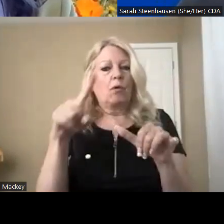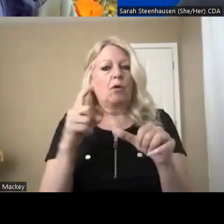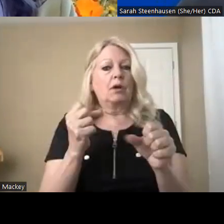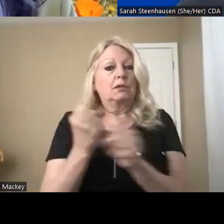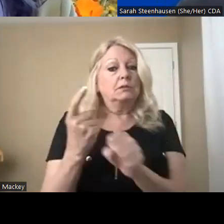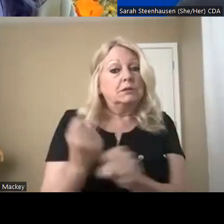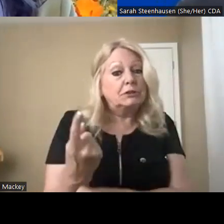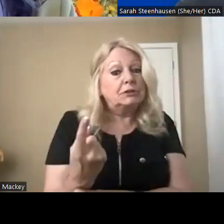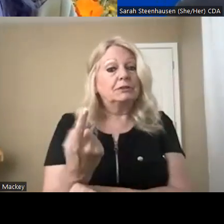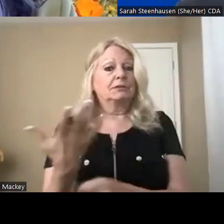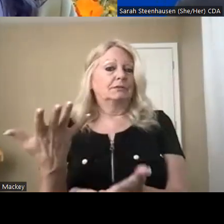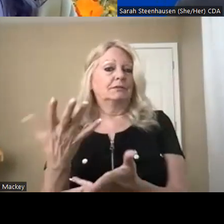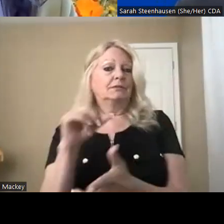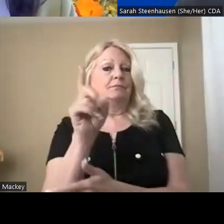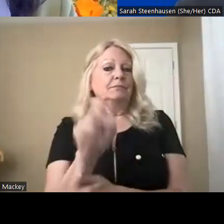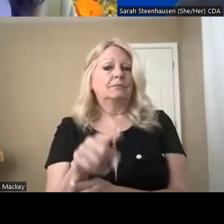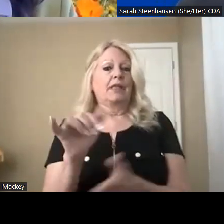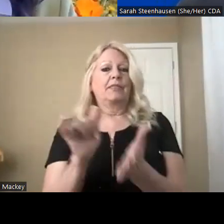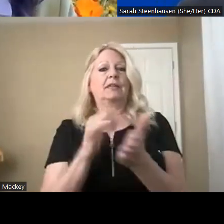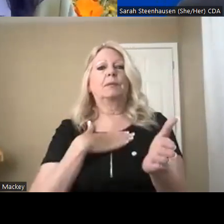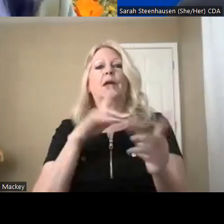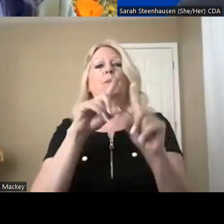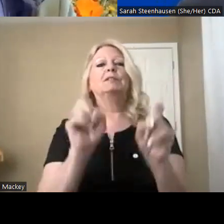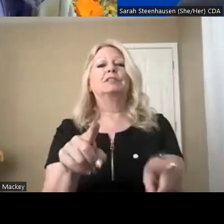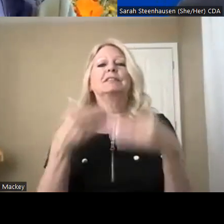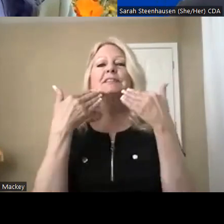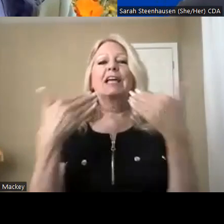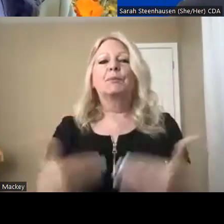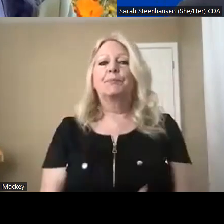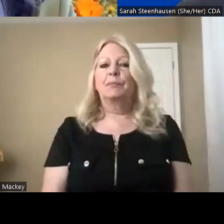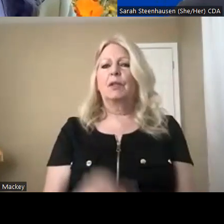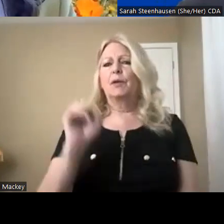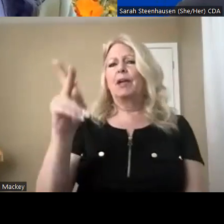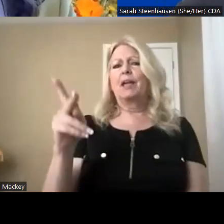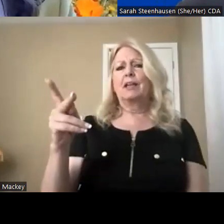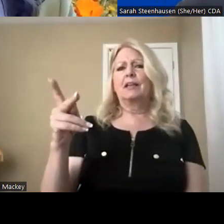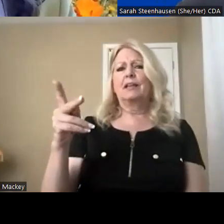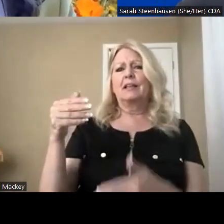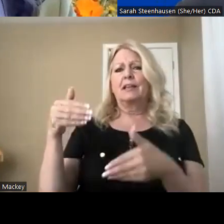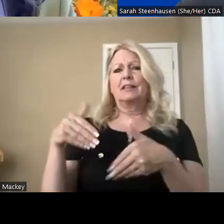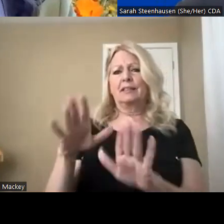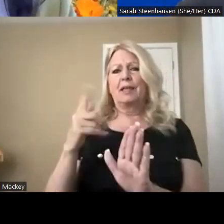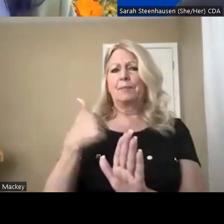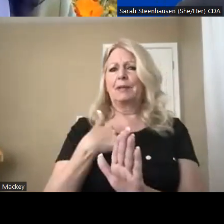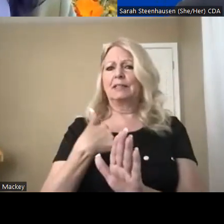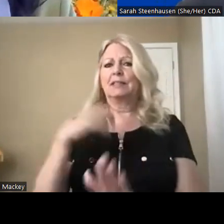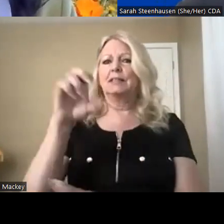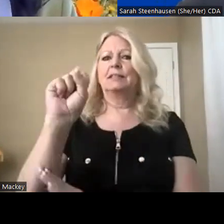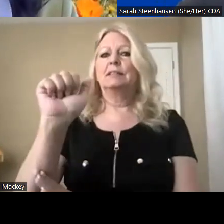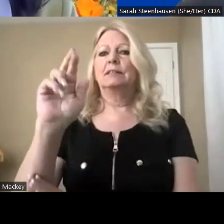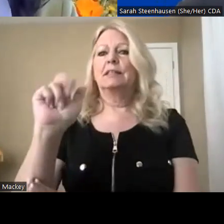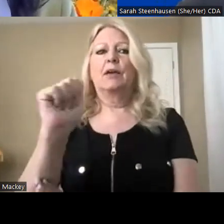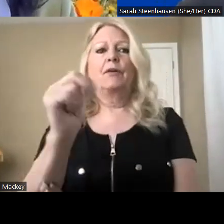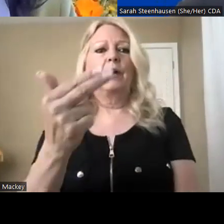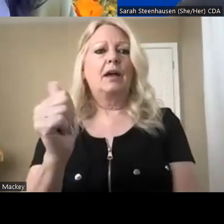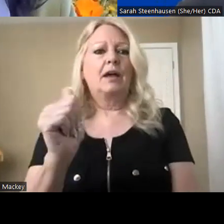guess that's my question. Thank you. I'll just jump in there, Elvira, Marina, if that's okay. That is